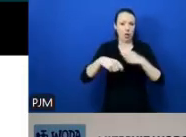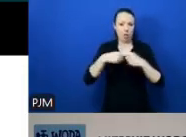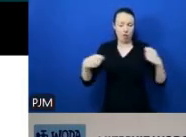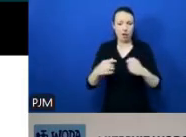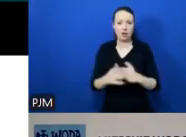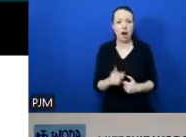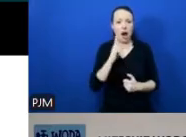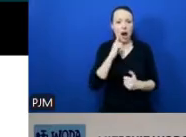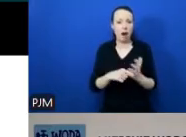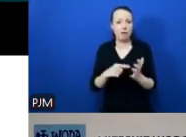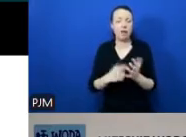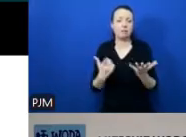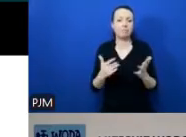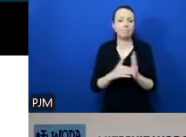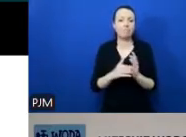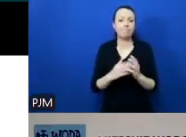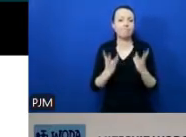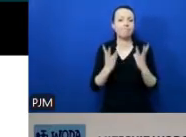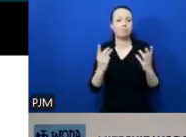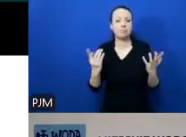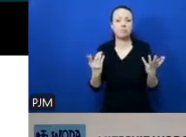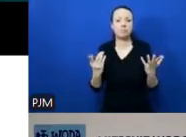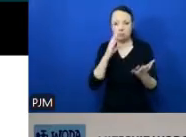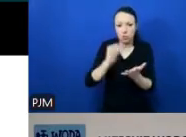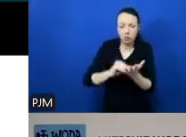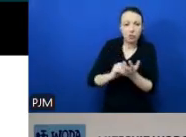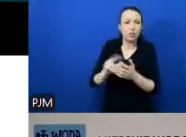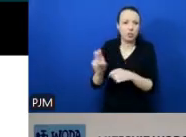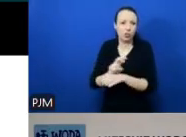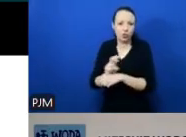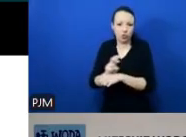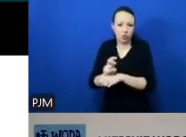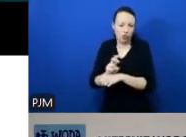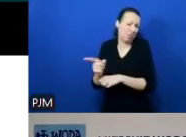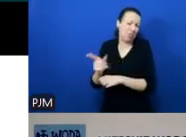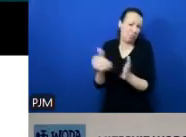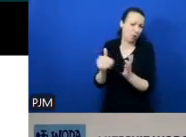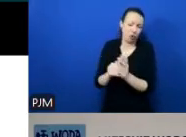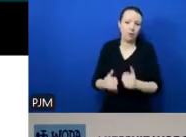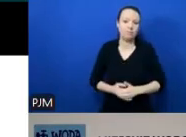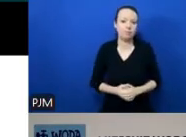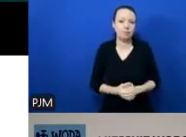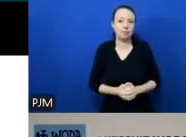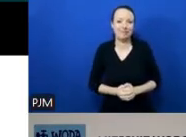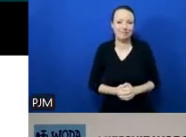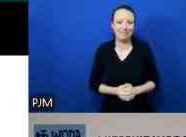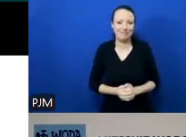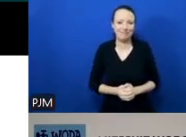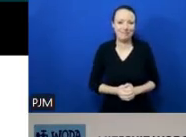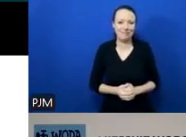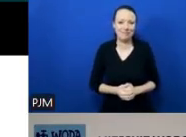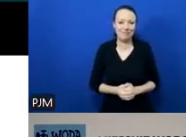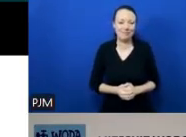optimal solution. So you have to have the necessary experience, the experienced engineers, and in the